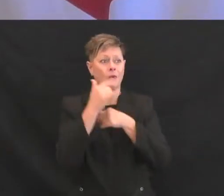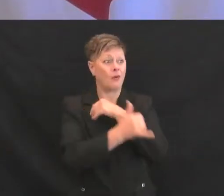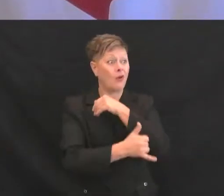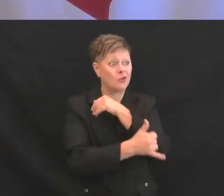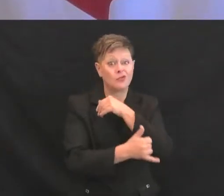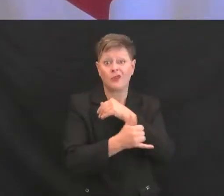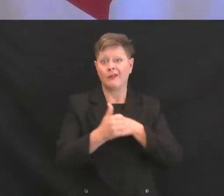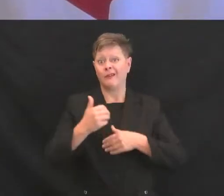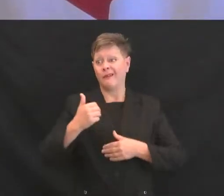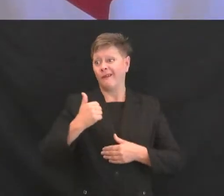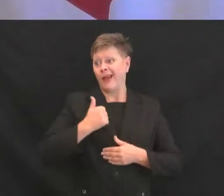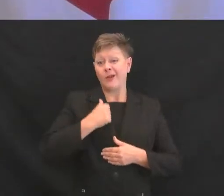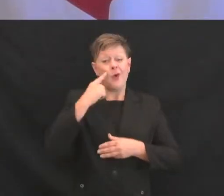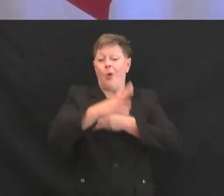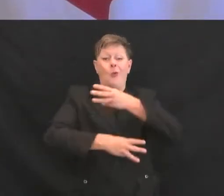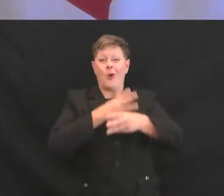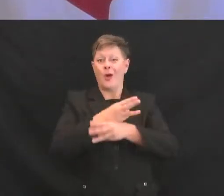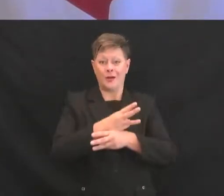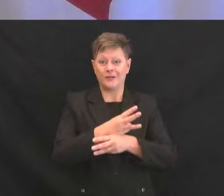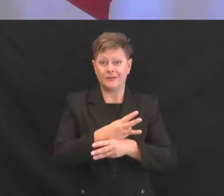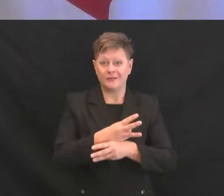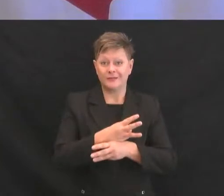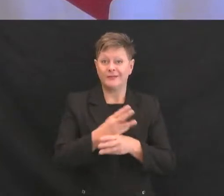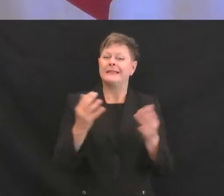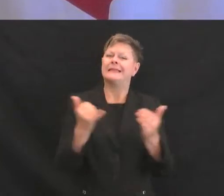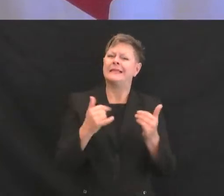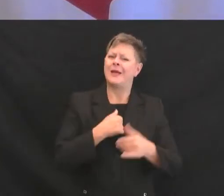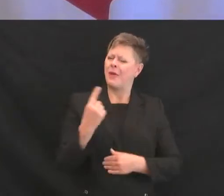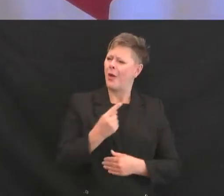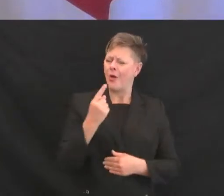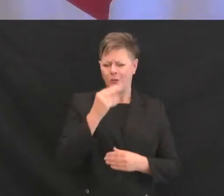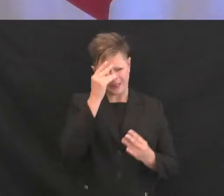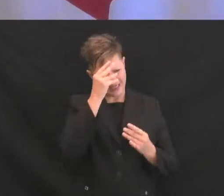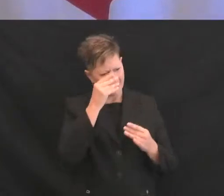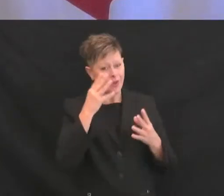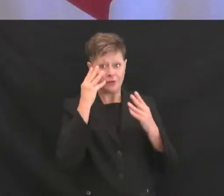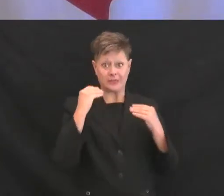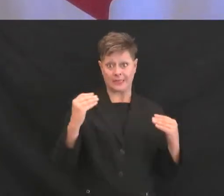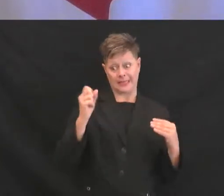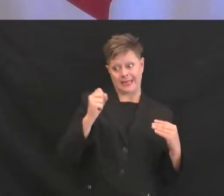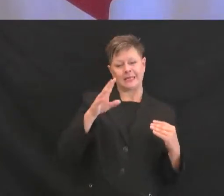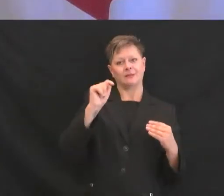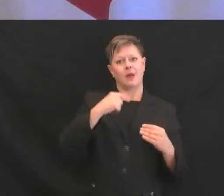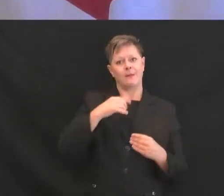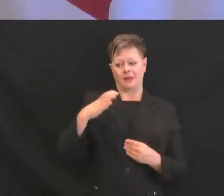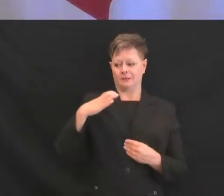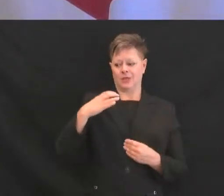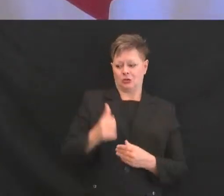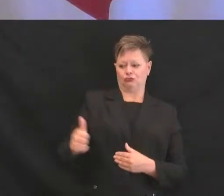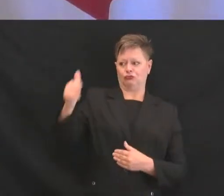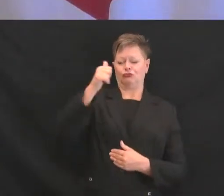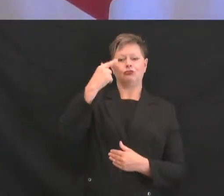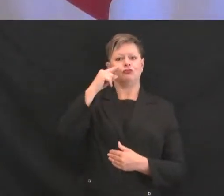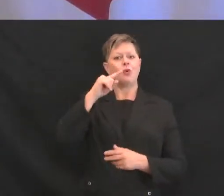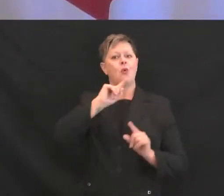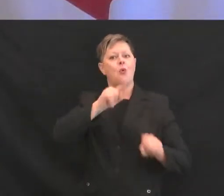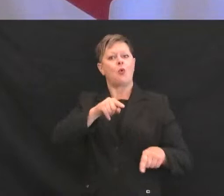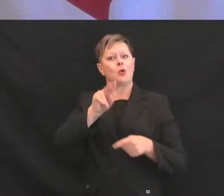world. I do so today not only as Lieutenant Governor, but as Chancellor of the Order of Newfoundland and